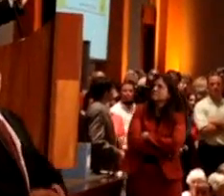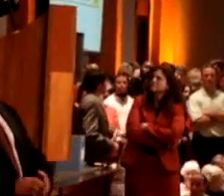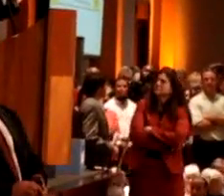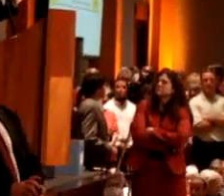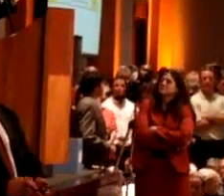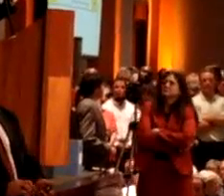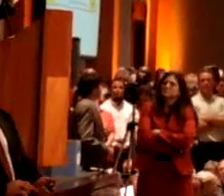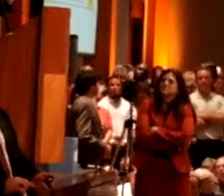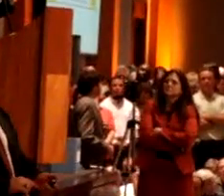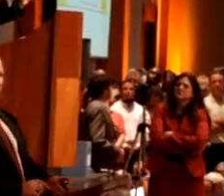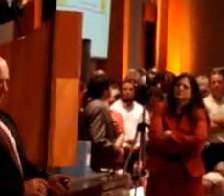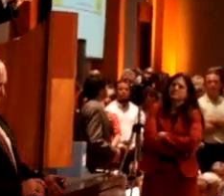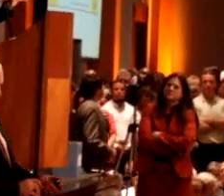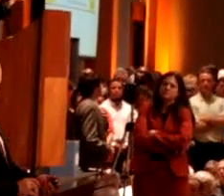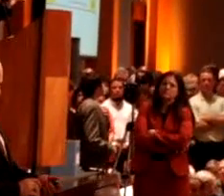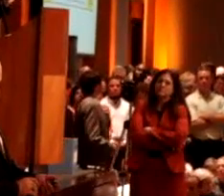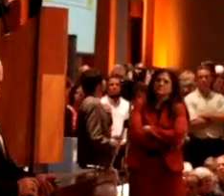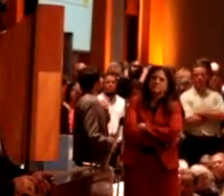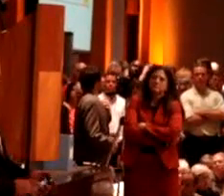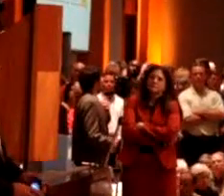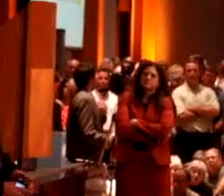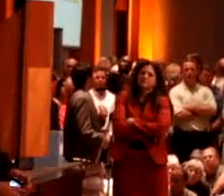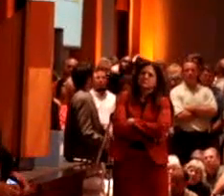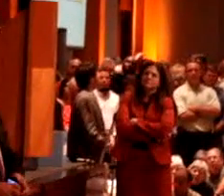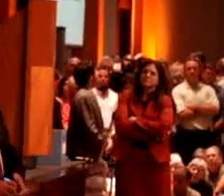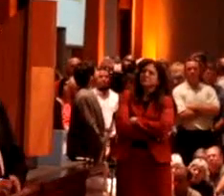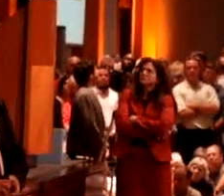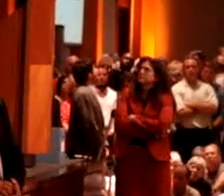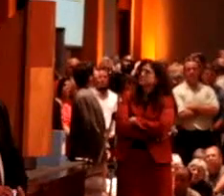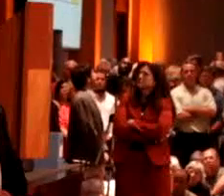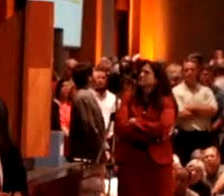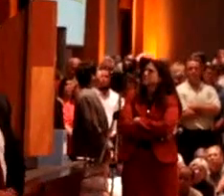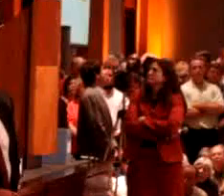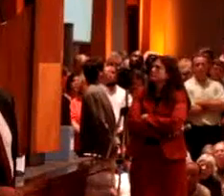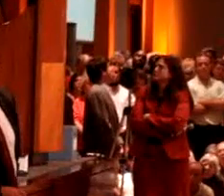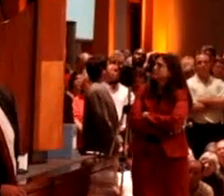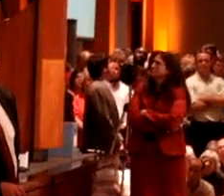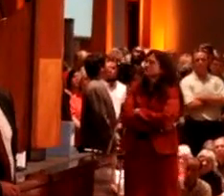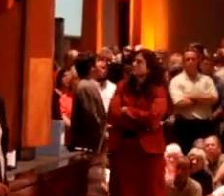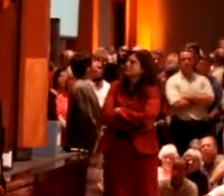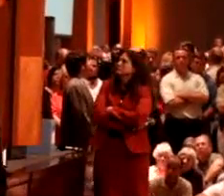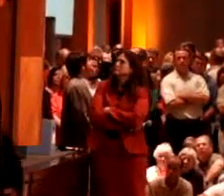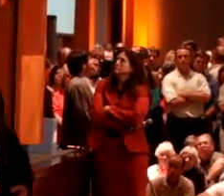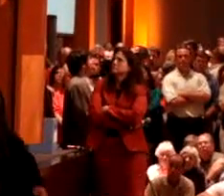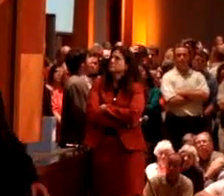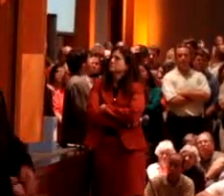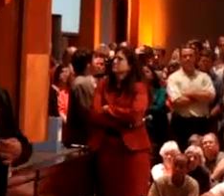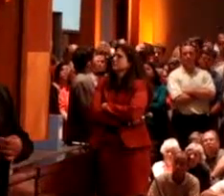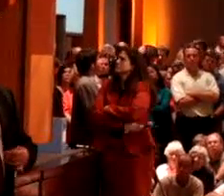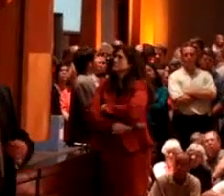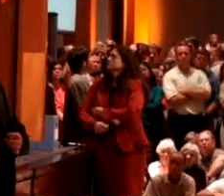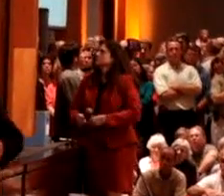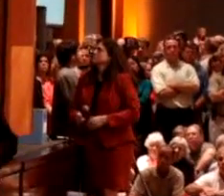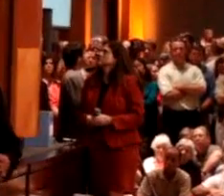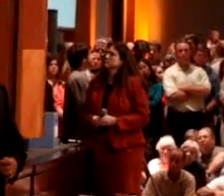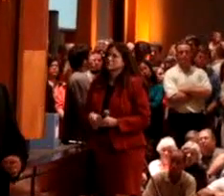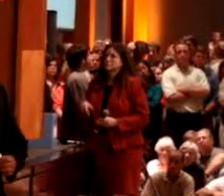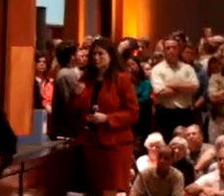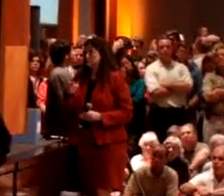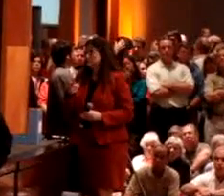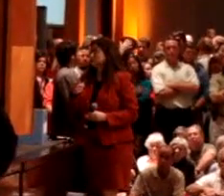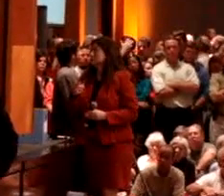sure, I'll tell you this, I'm not sure that anybody can do it cheaper than insurance companies who've been in the business of doing